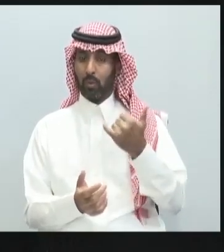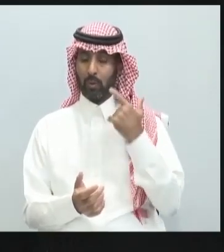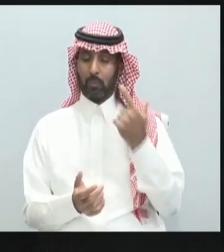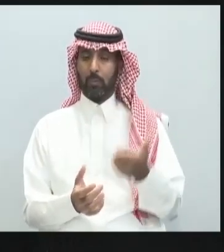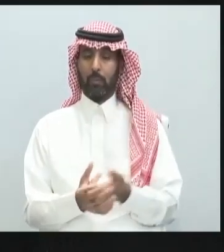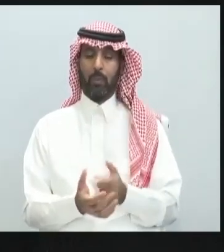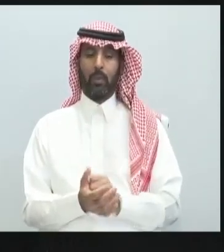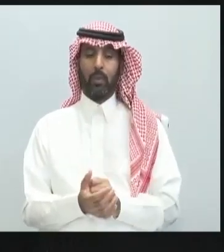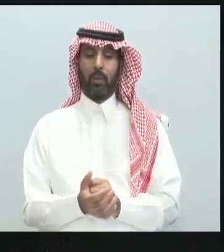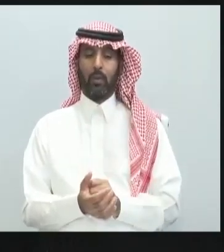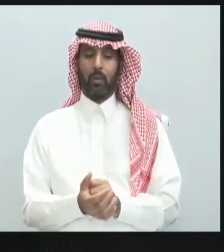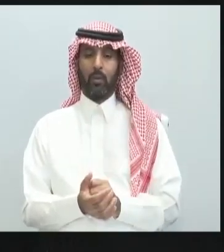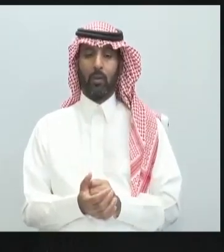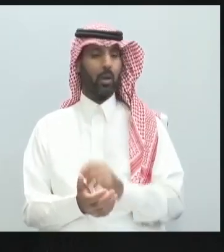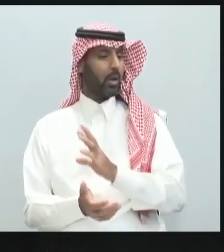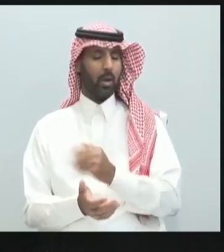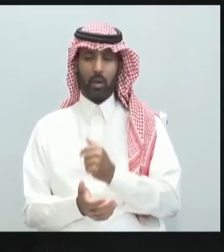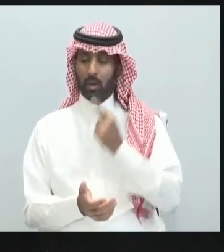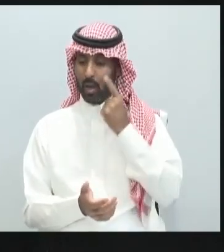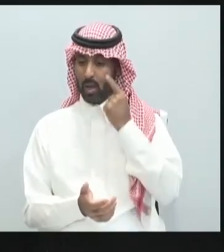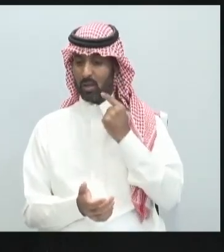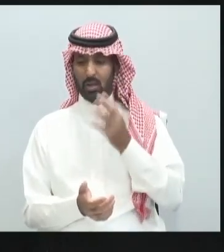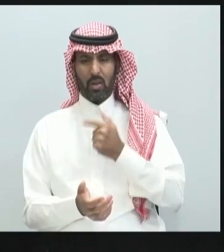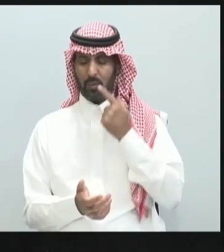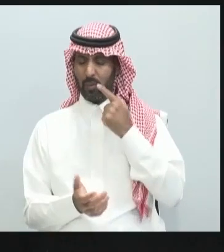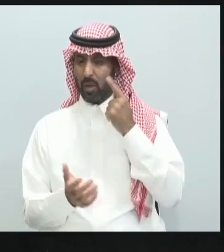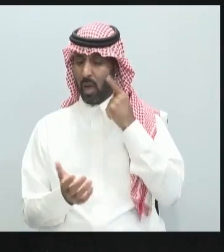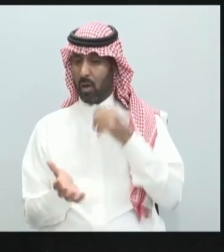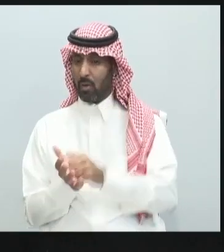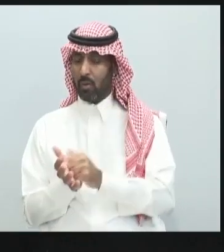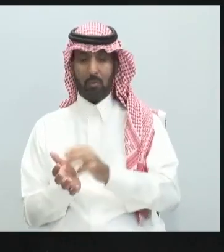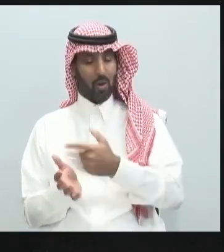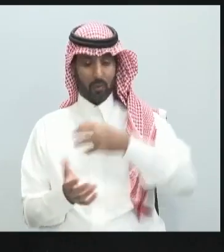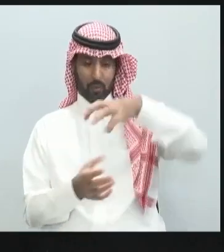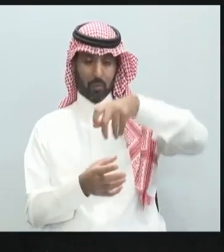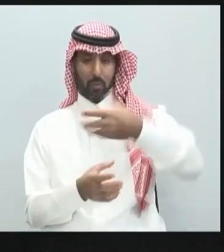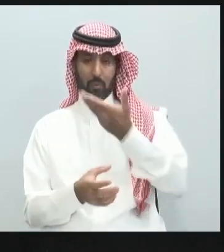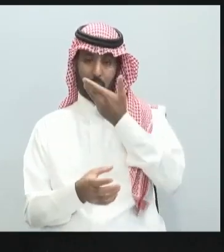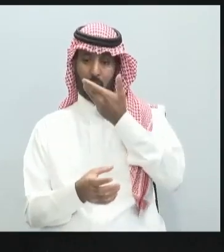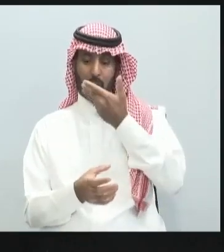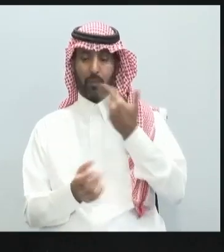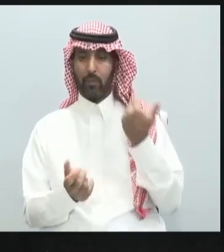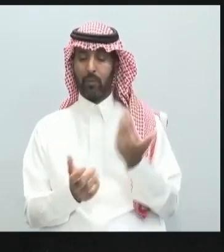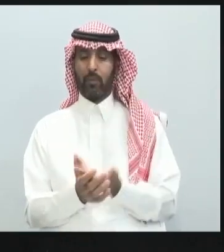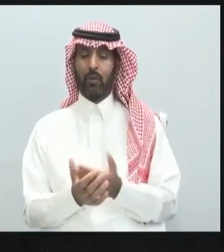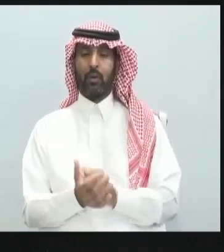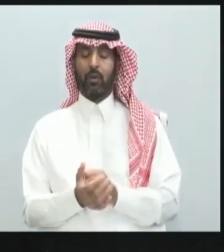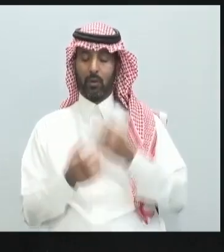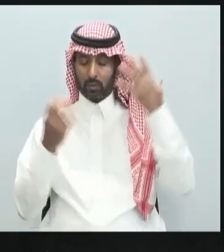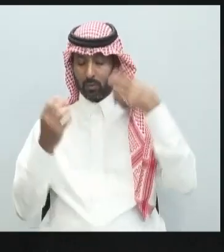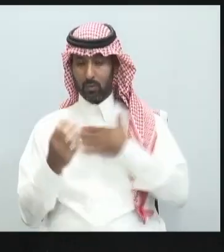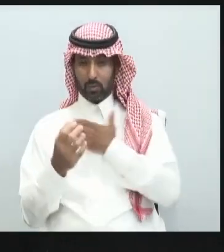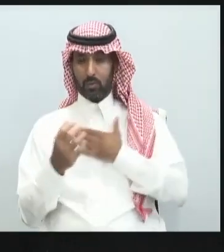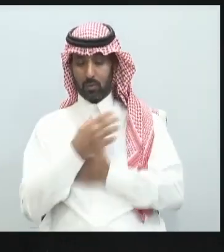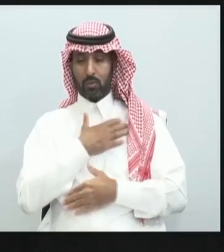can't, we can't live in our houses without using the locally water supply to take showers